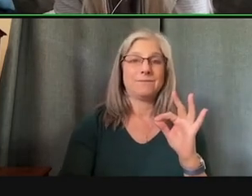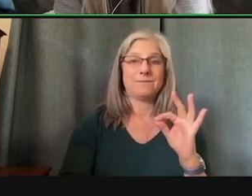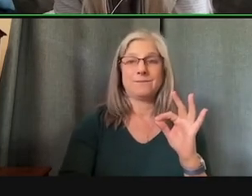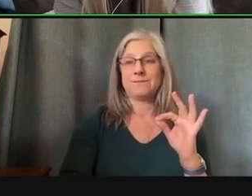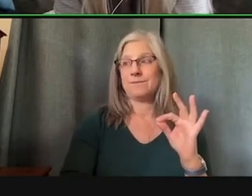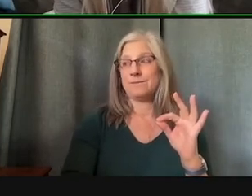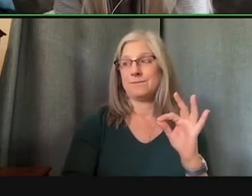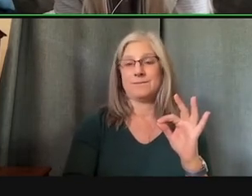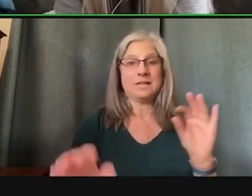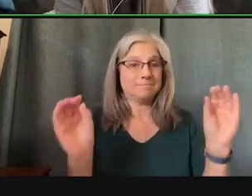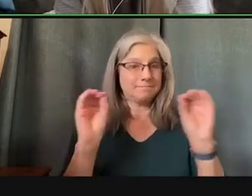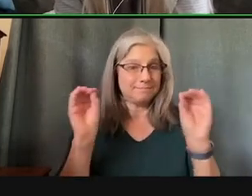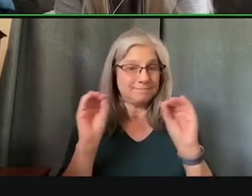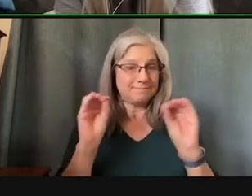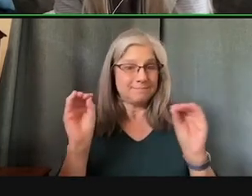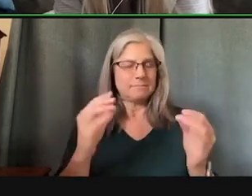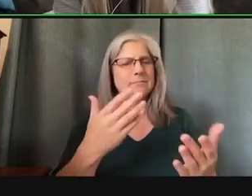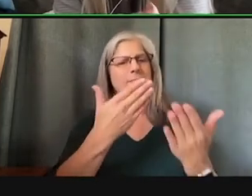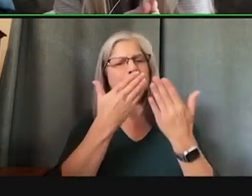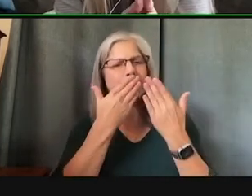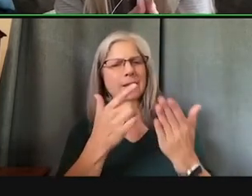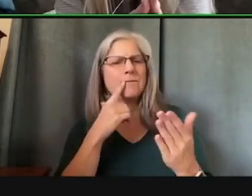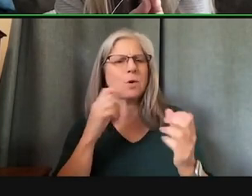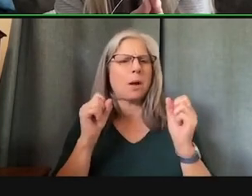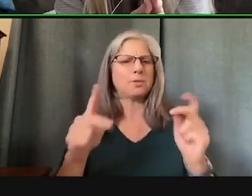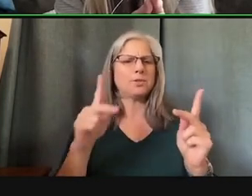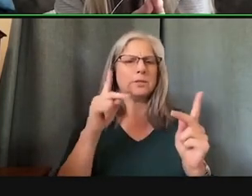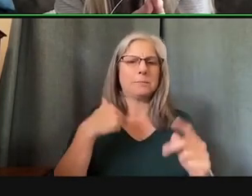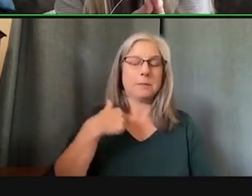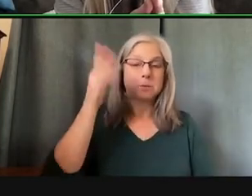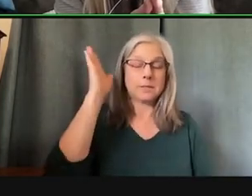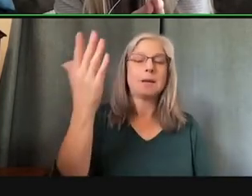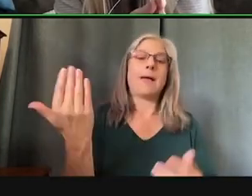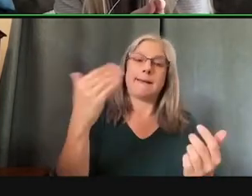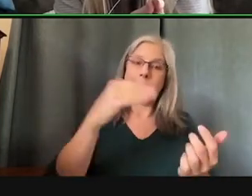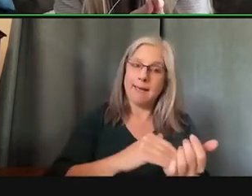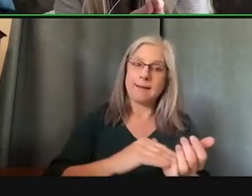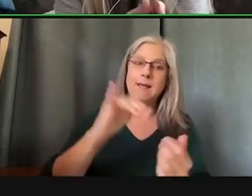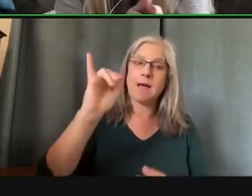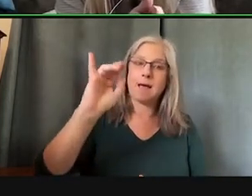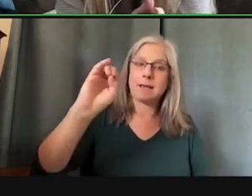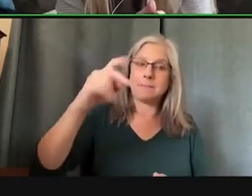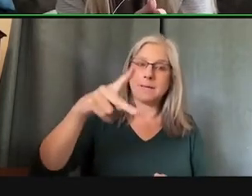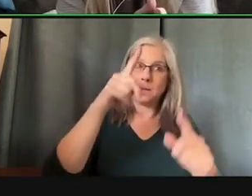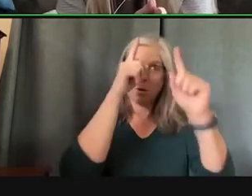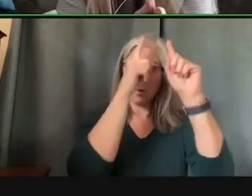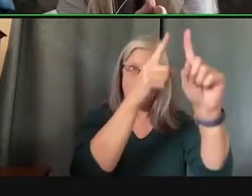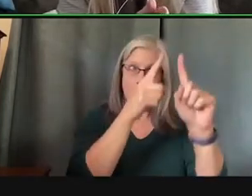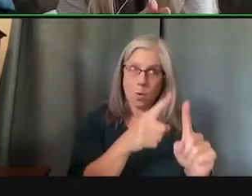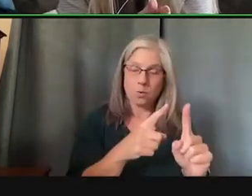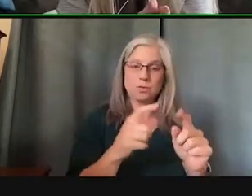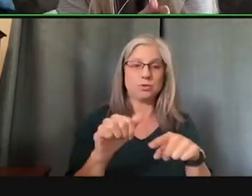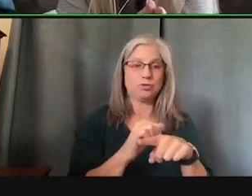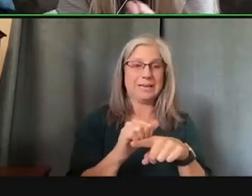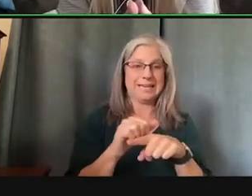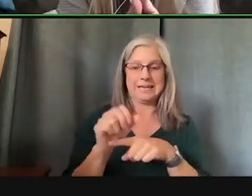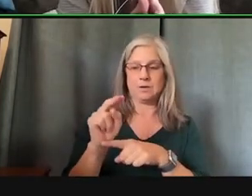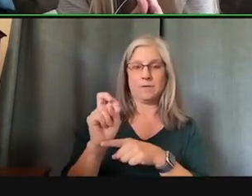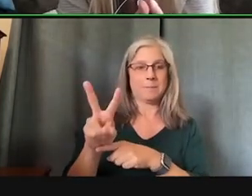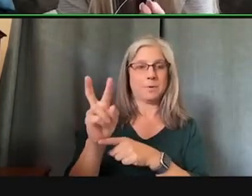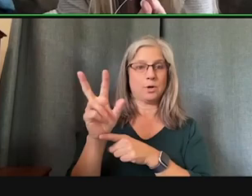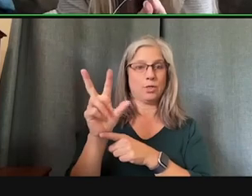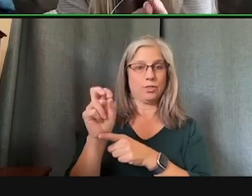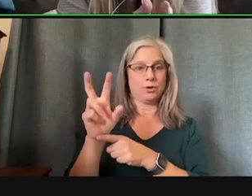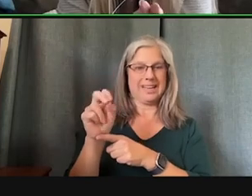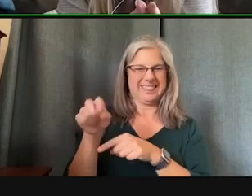opportunity to present today. Again, we have our IEP goals training on the 30th of this month. It'll be